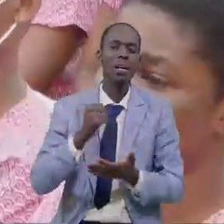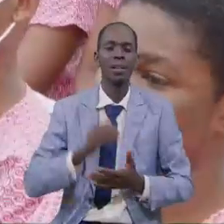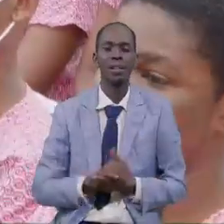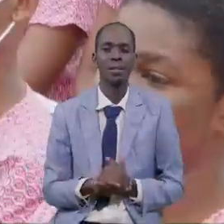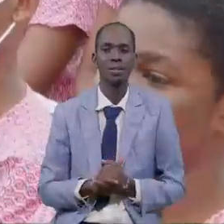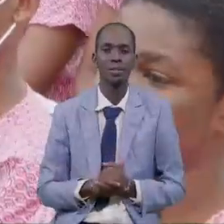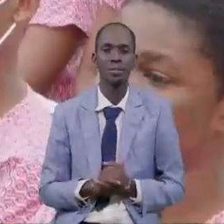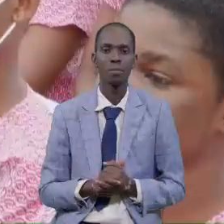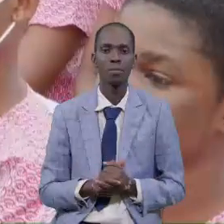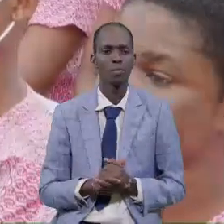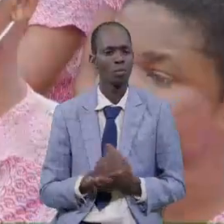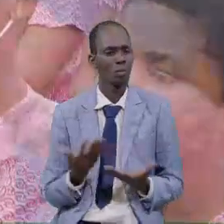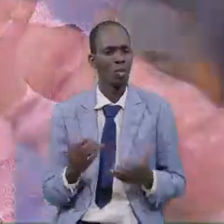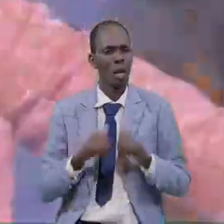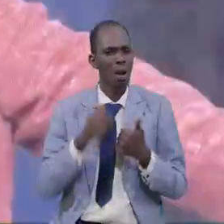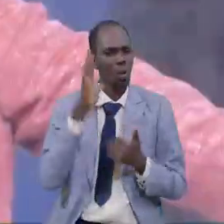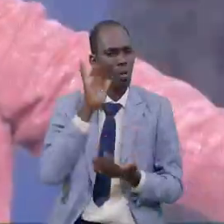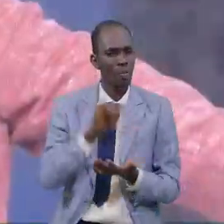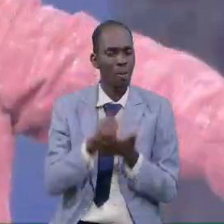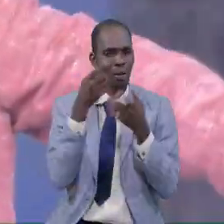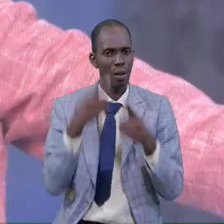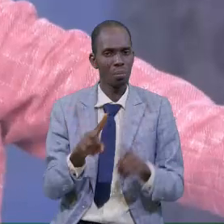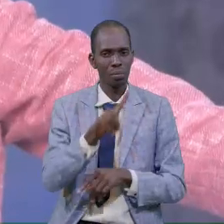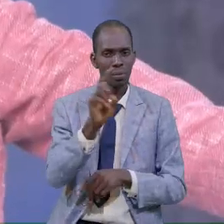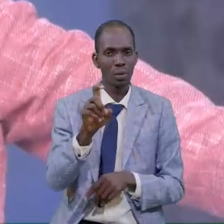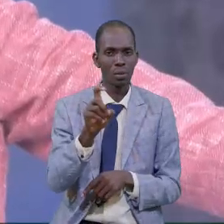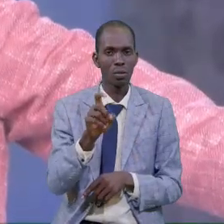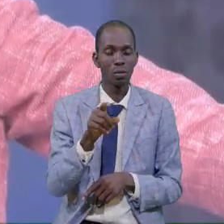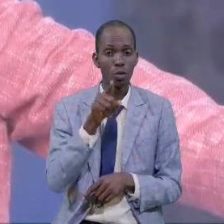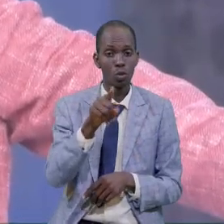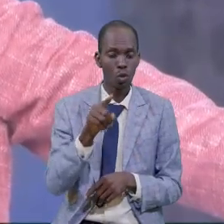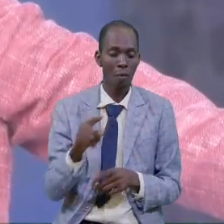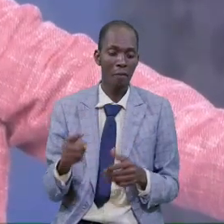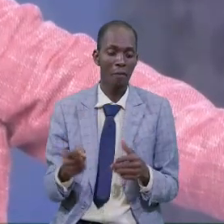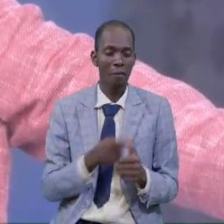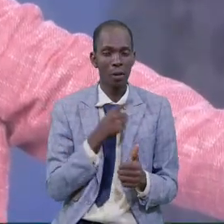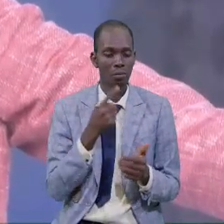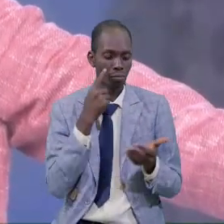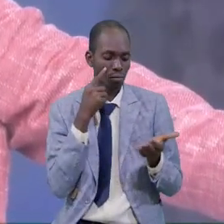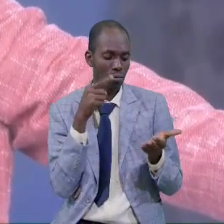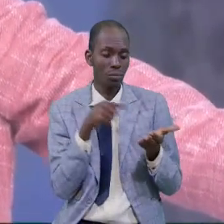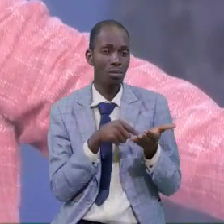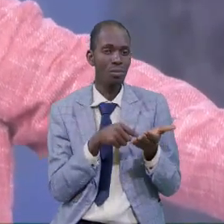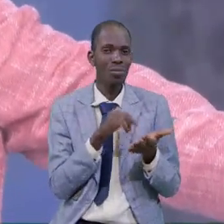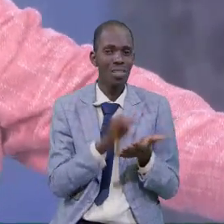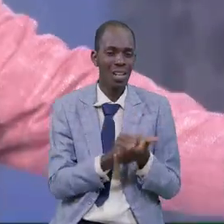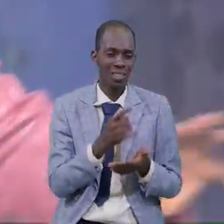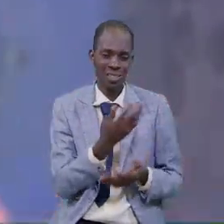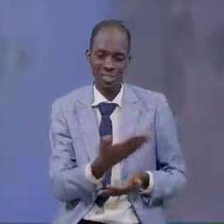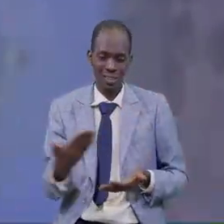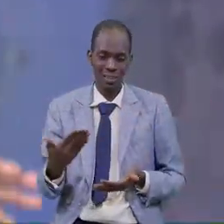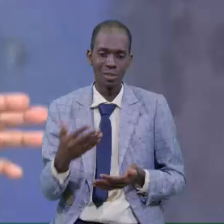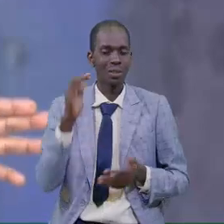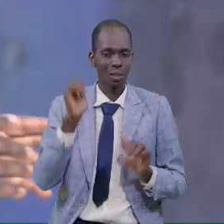does that happen? You recognize that those things will ruin your life. And